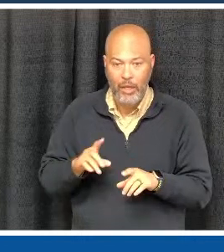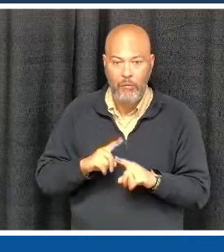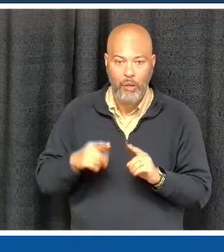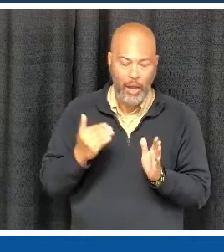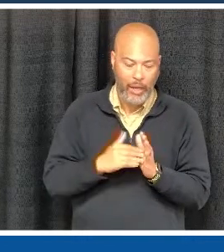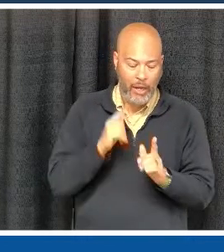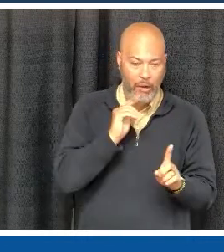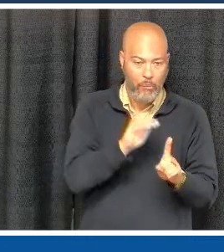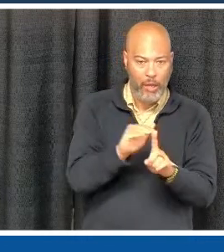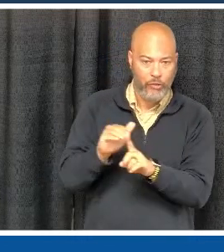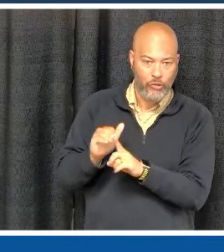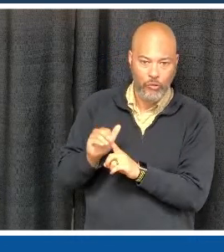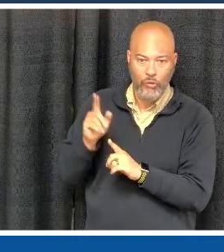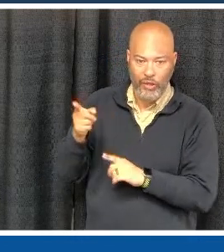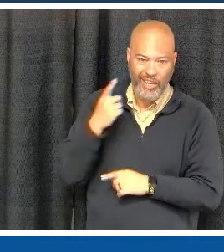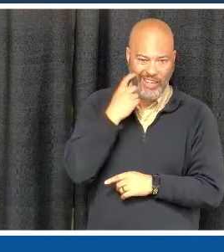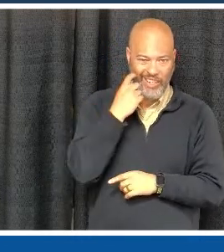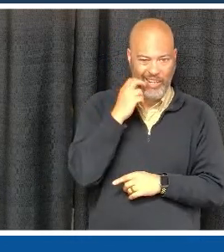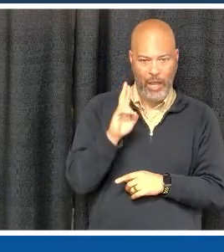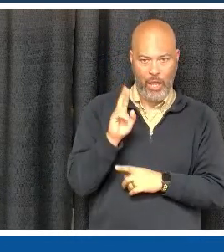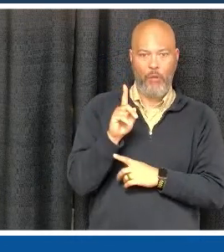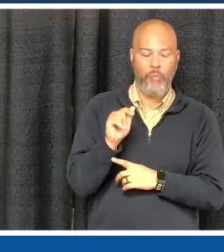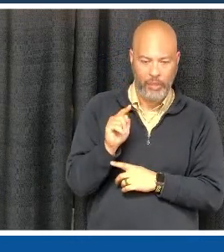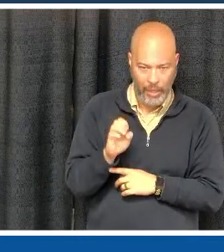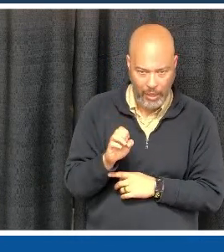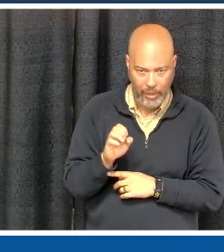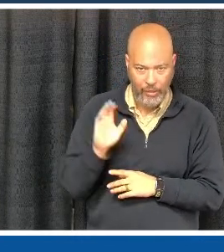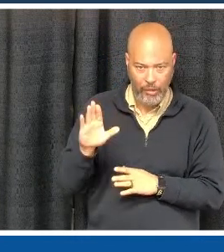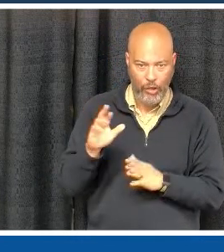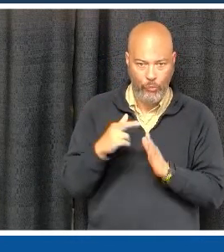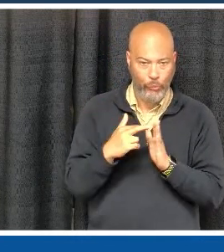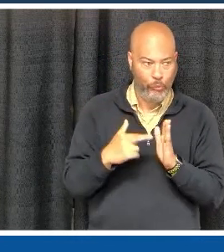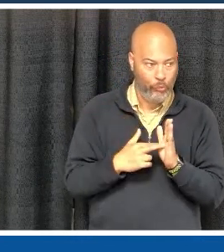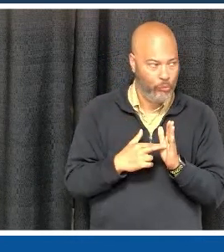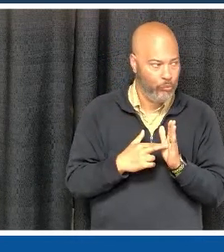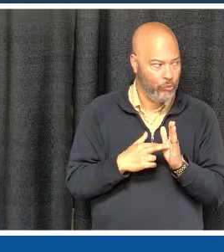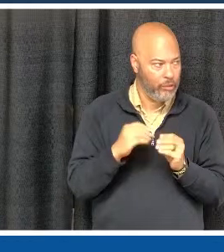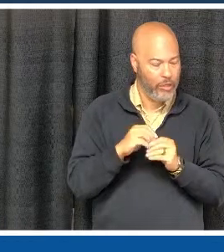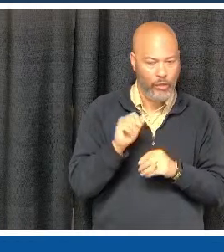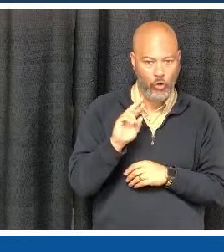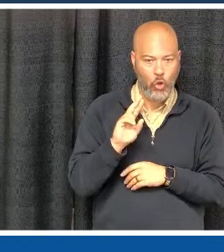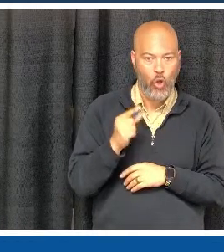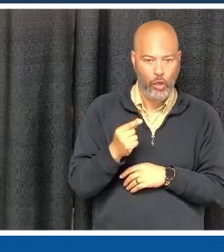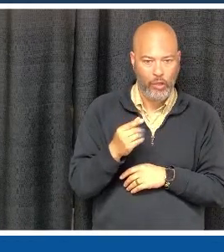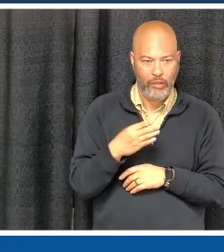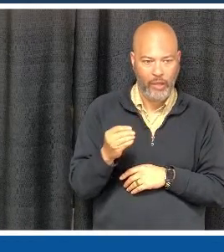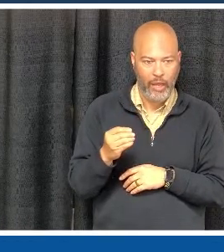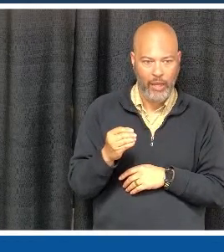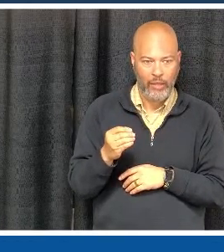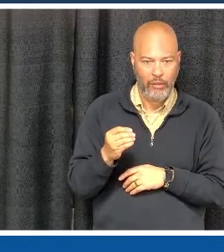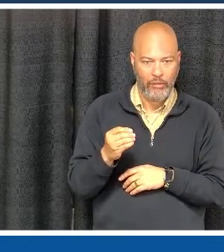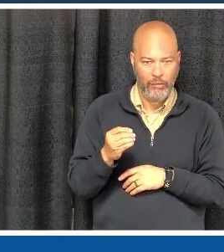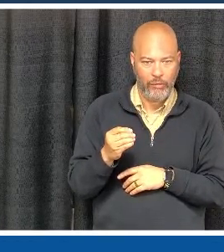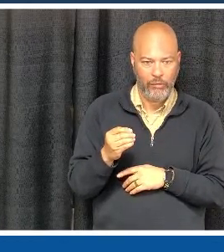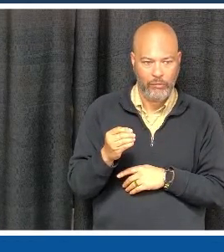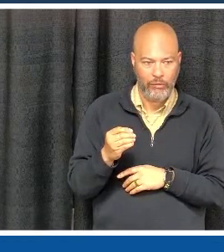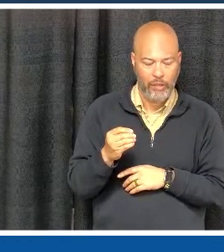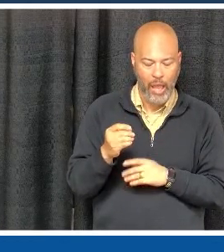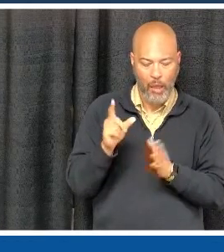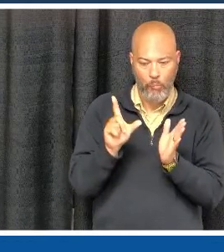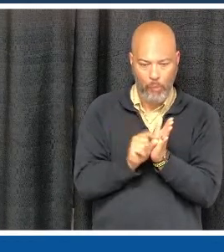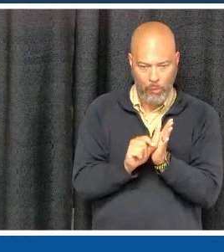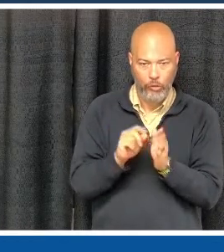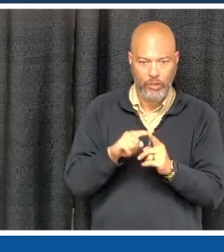again remind you that they just updated their ordinances in August and published